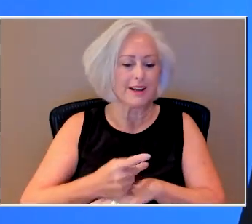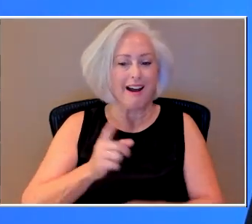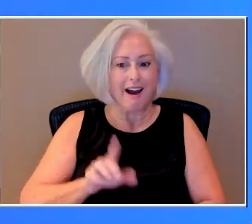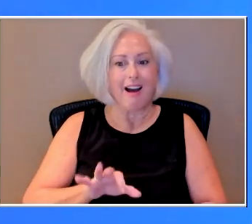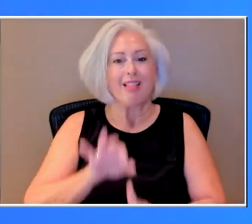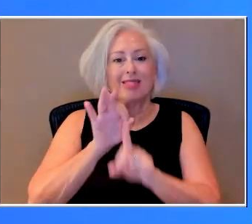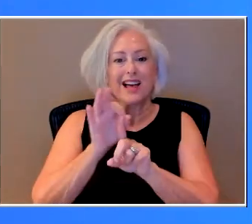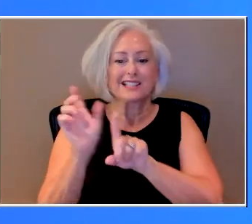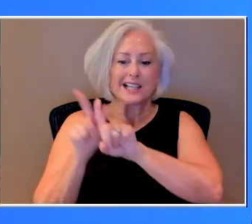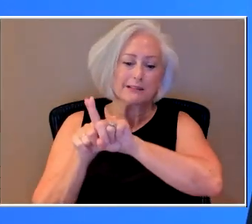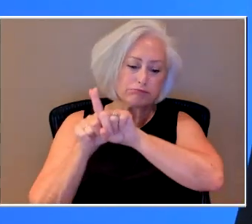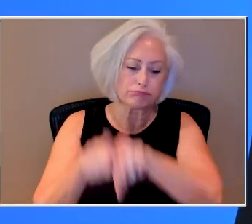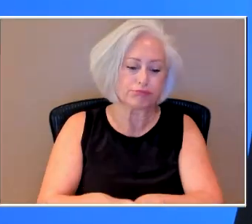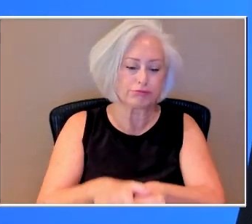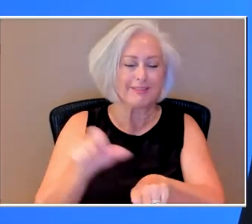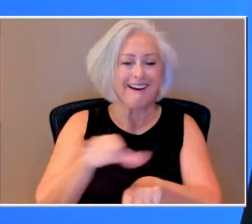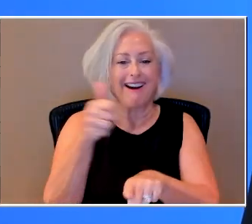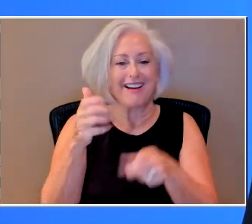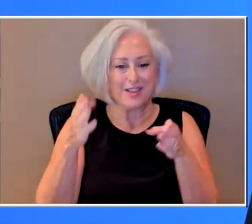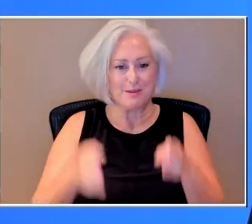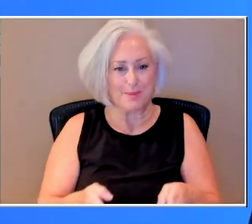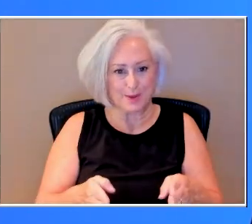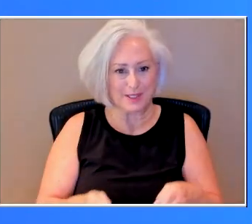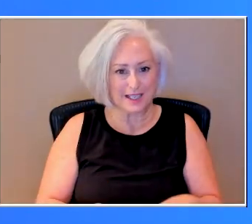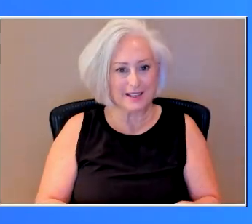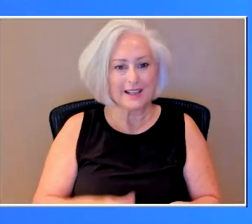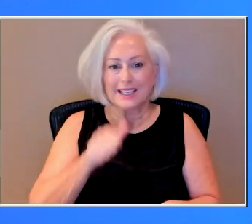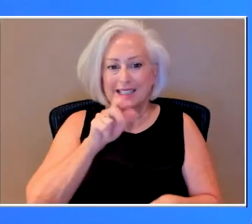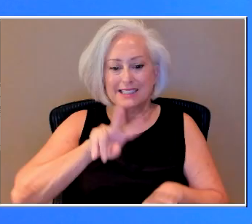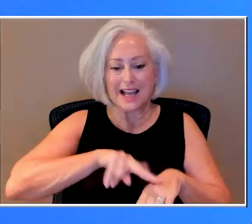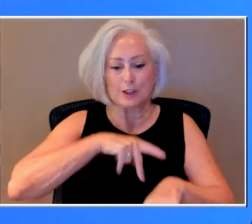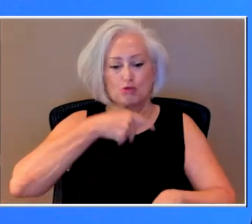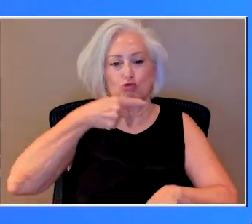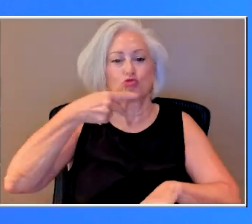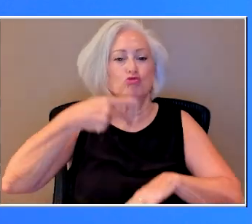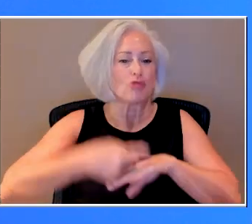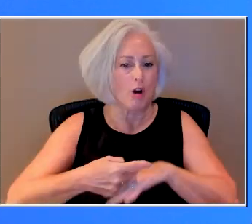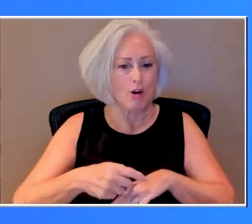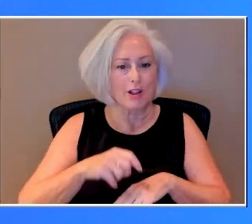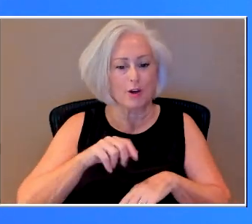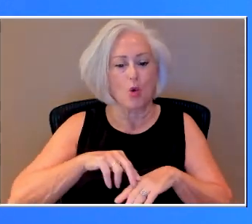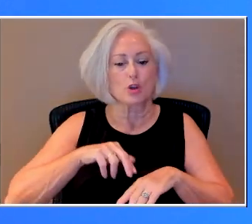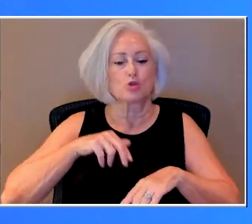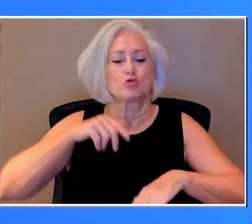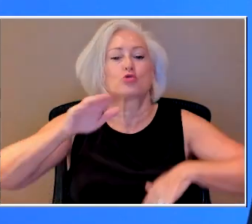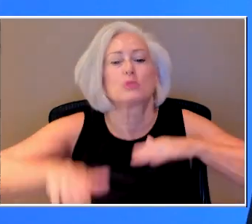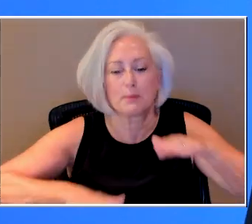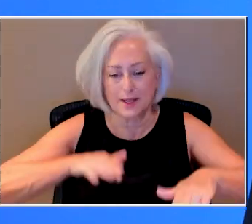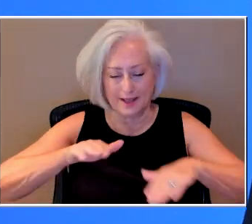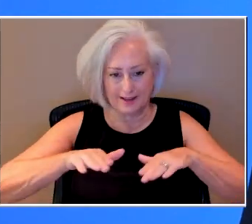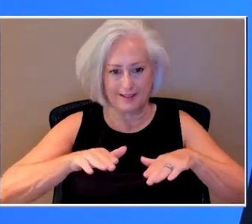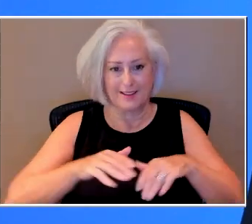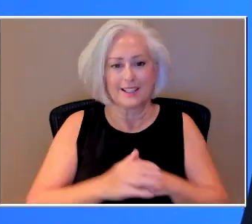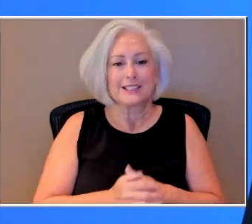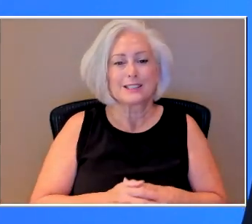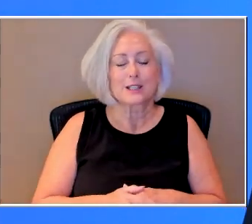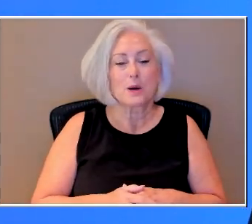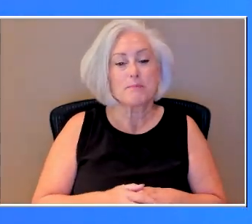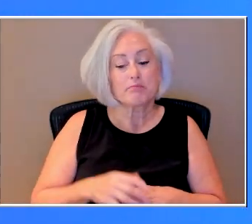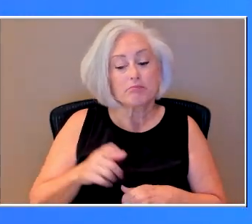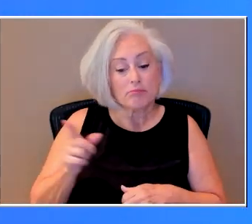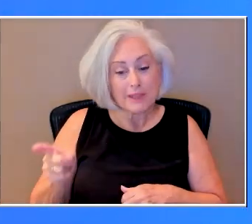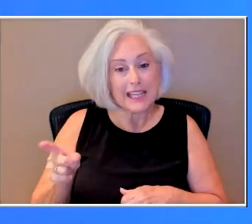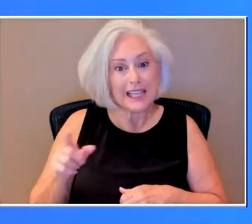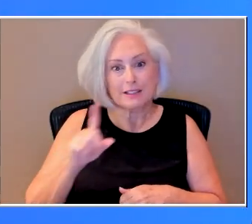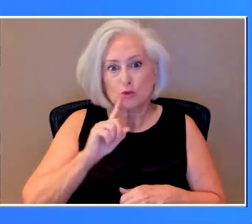So whereas he's not tripping over his feet anymore or anything like that, the second thing is that he's just so